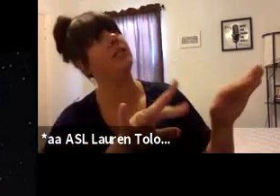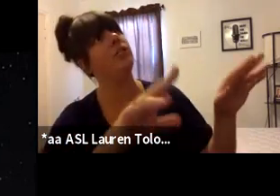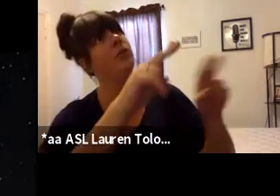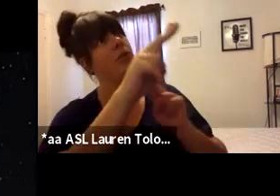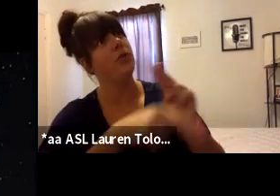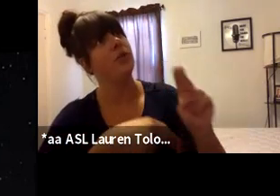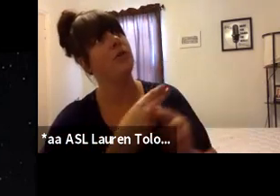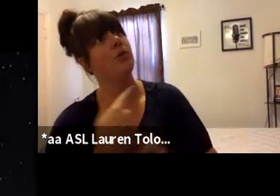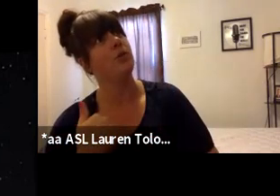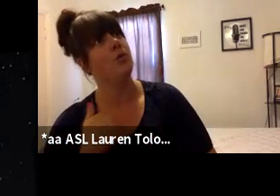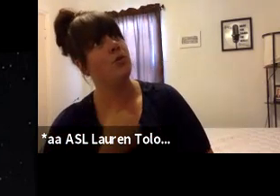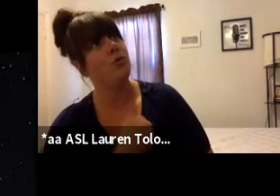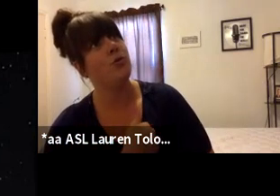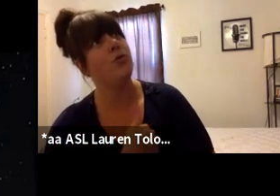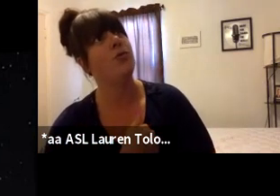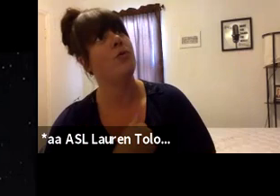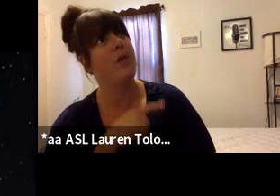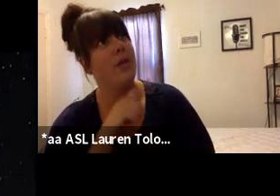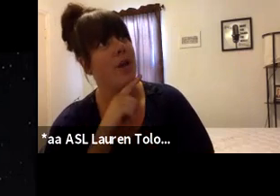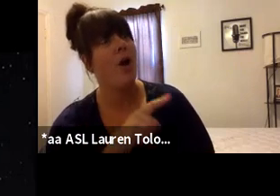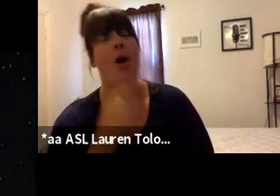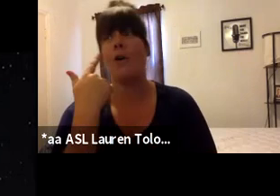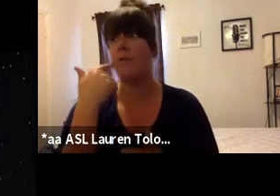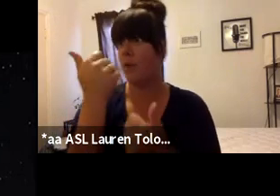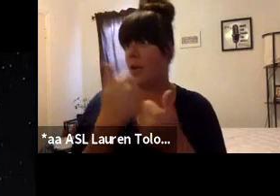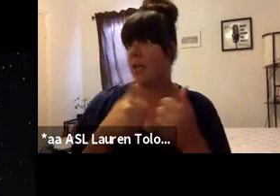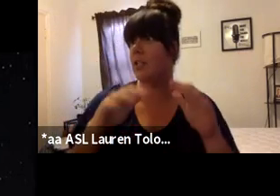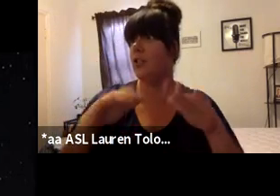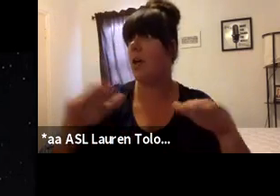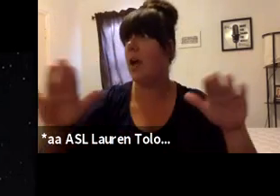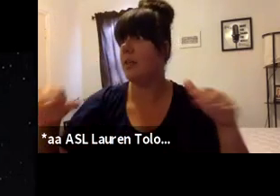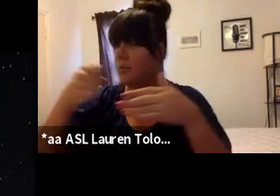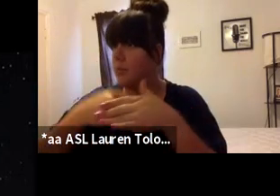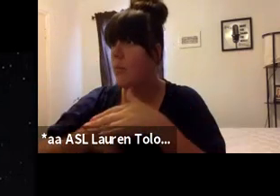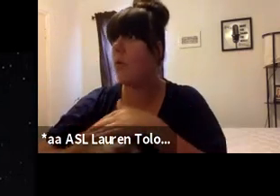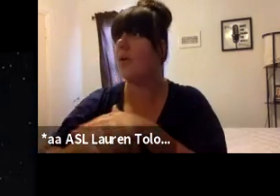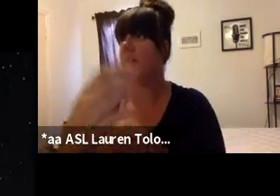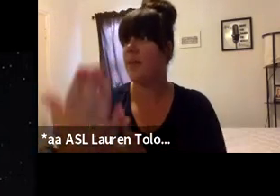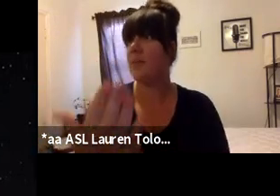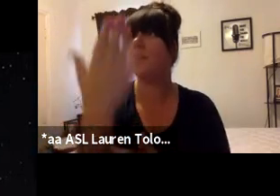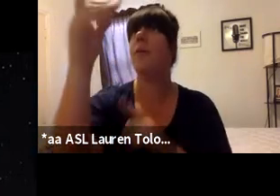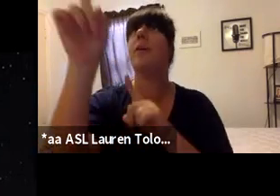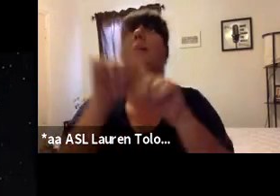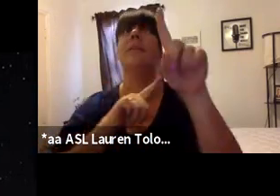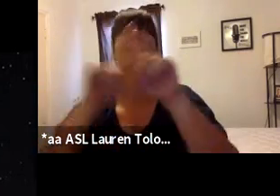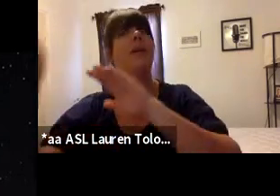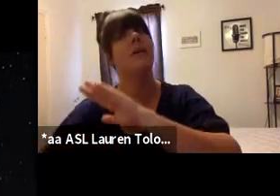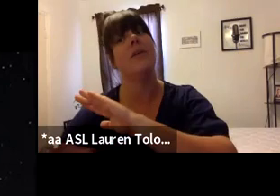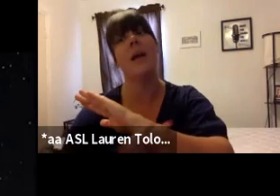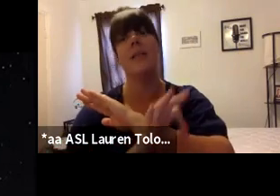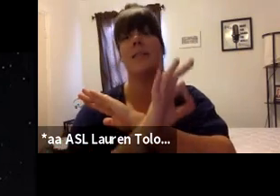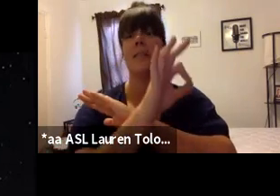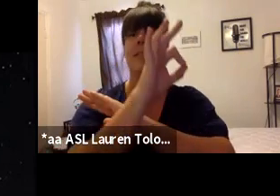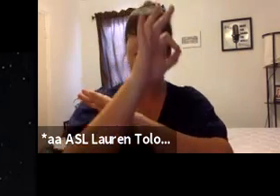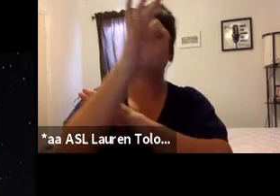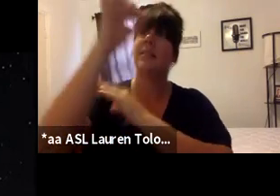we are. For each child that's born, a morning star rises and sings to the